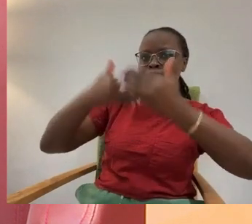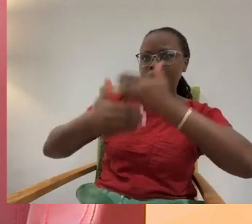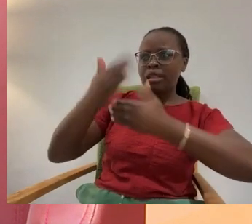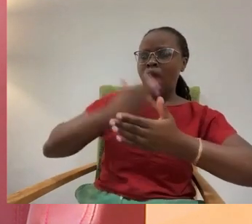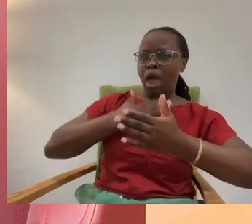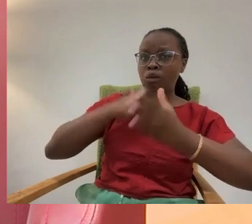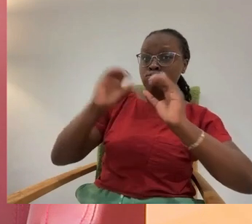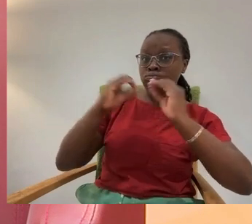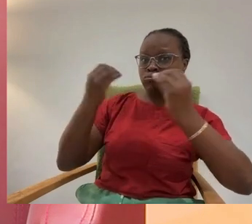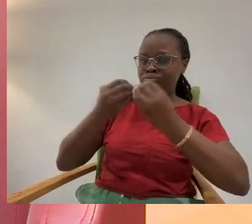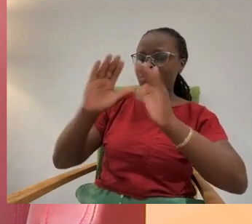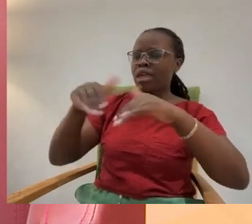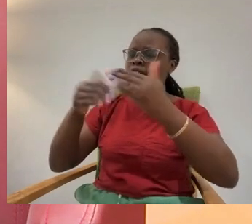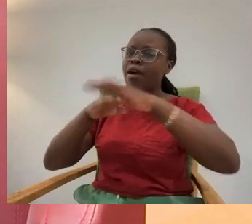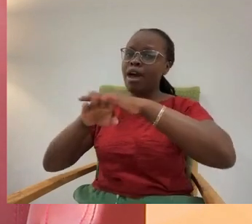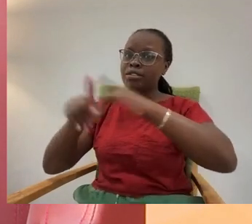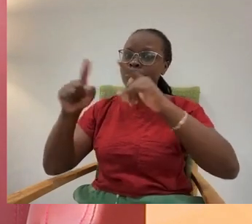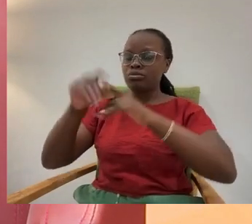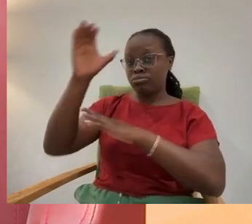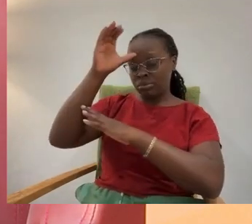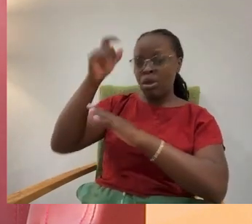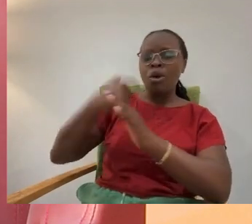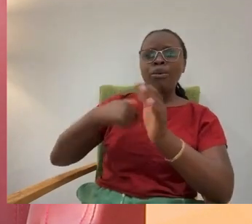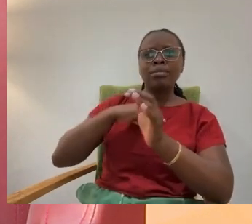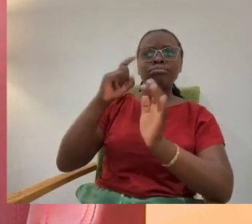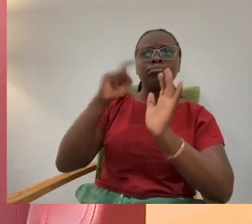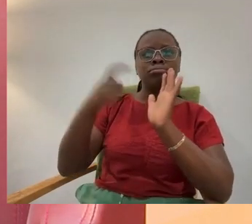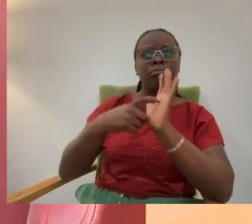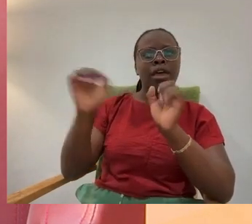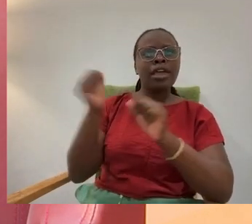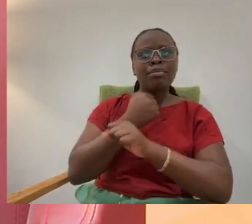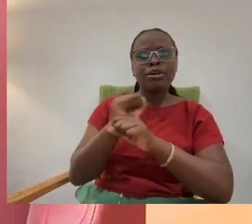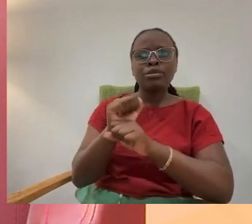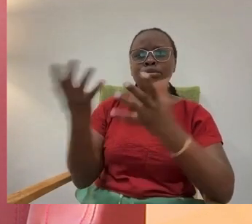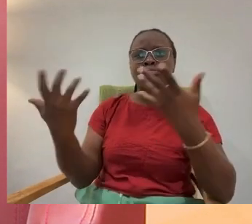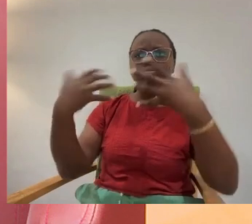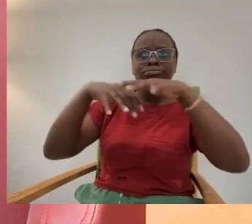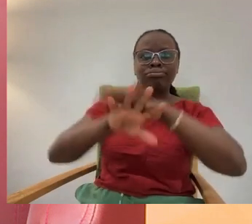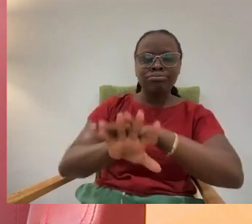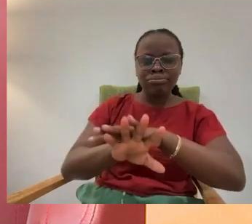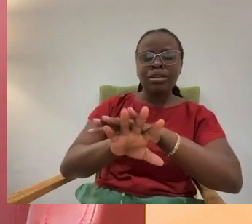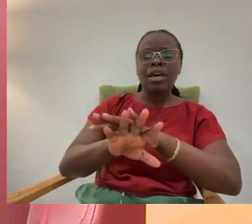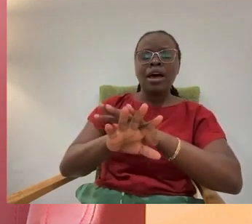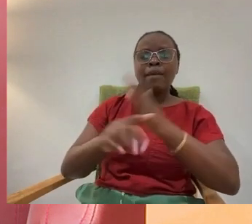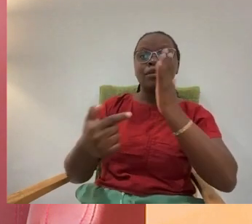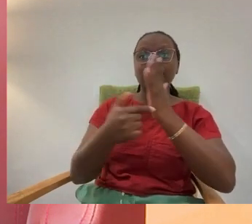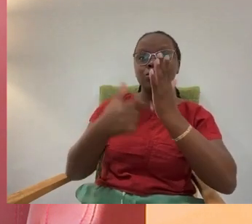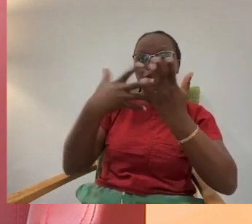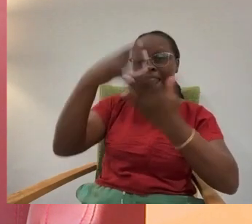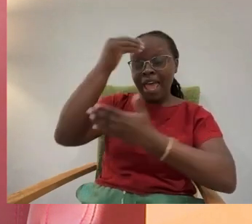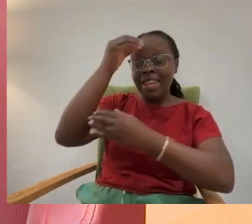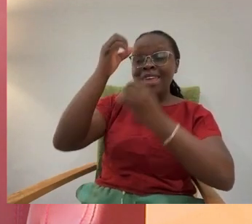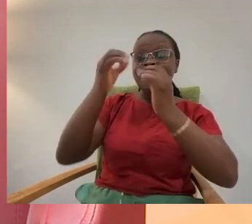access to content, we realized that you cannot be able to integrate digital learning if the teachers do not have skills. So